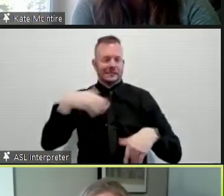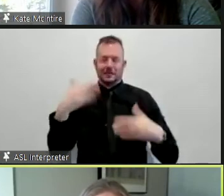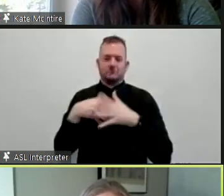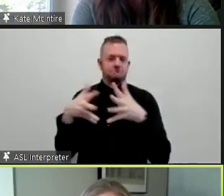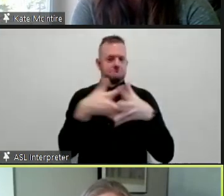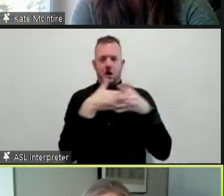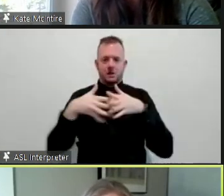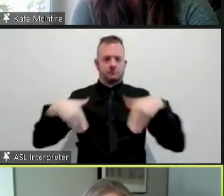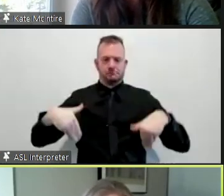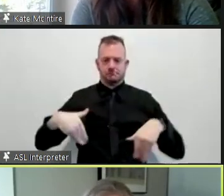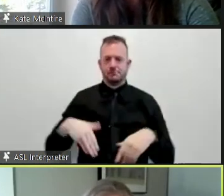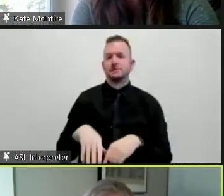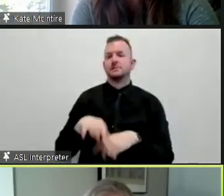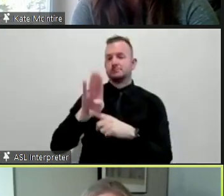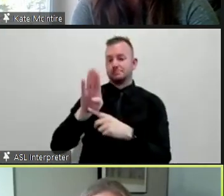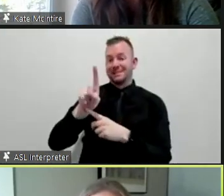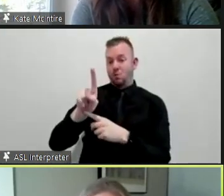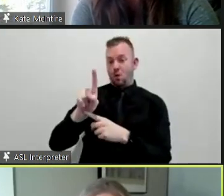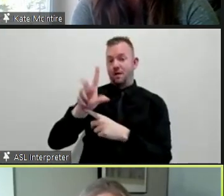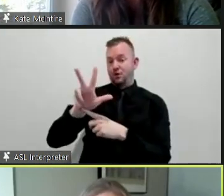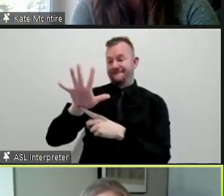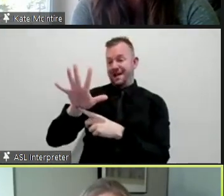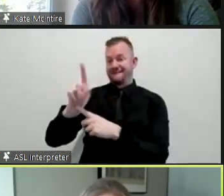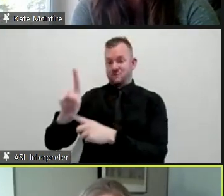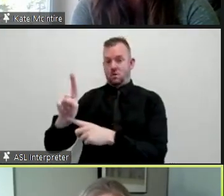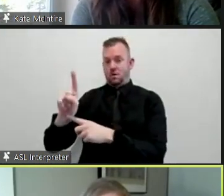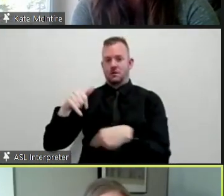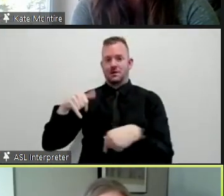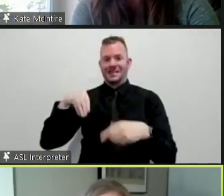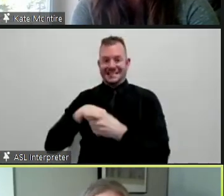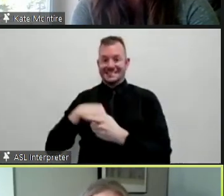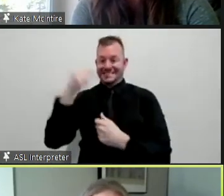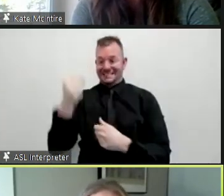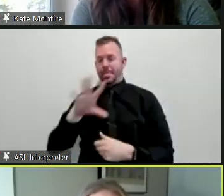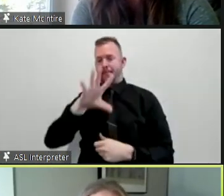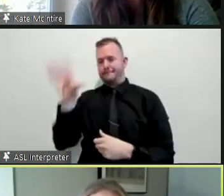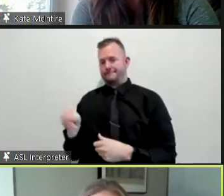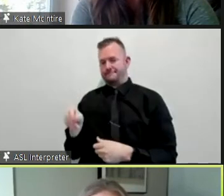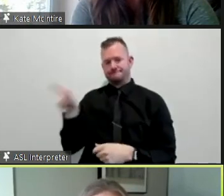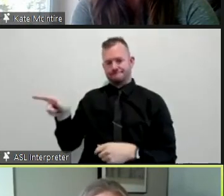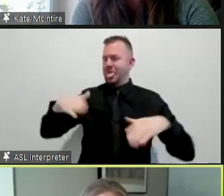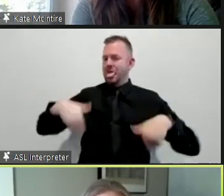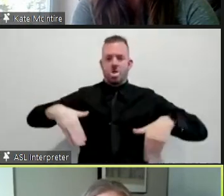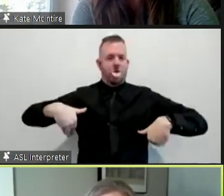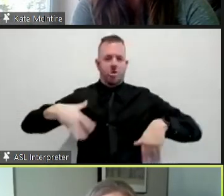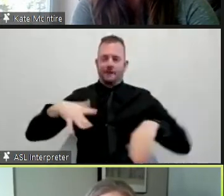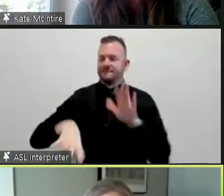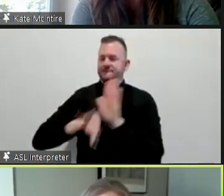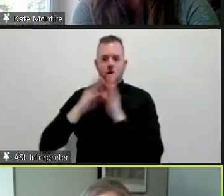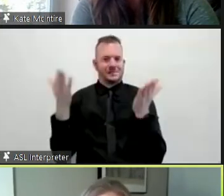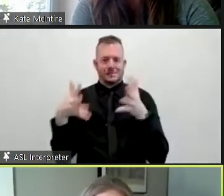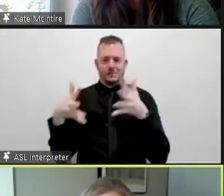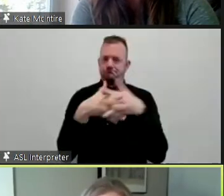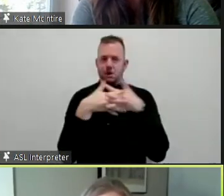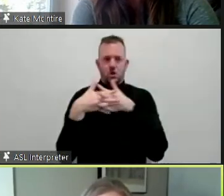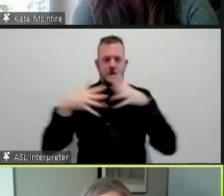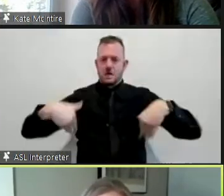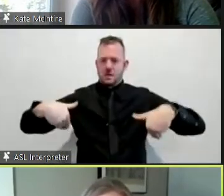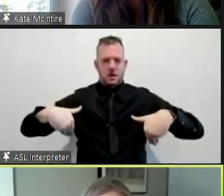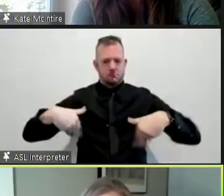variant that was identified in South Africa. That variant and the P1 variant have not been identified in Colorado at this point. Those are variants where there is